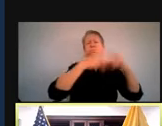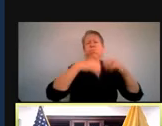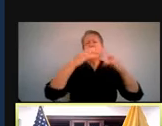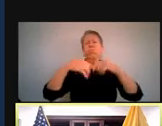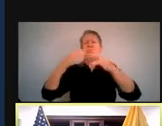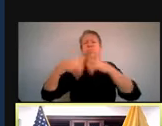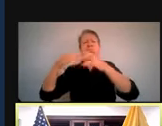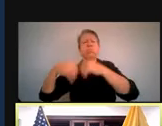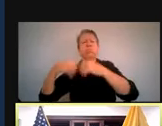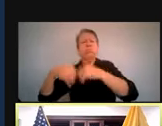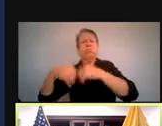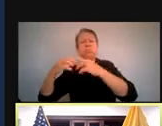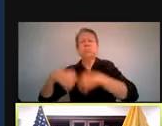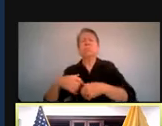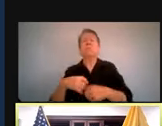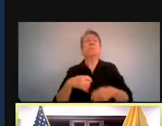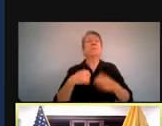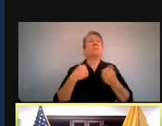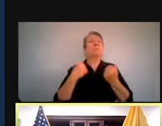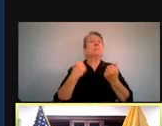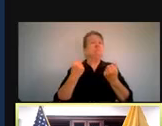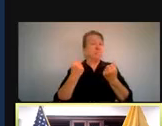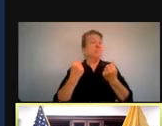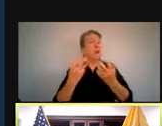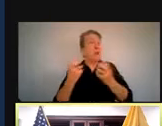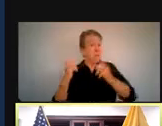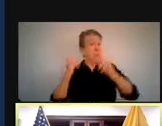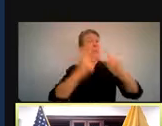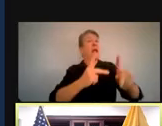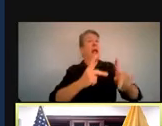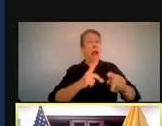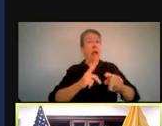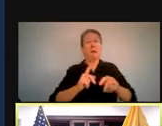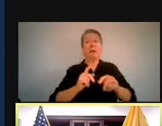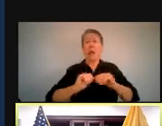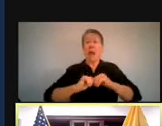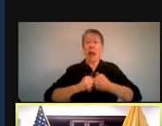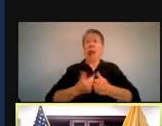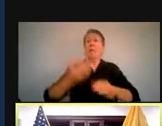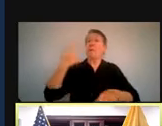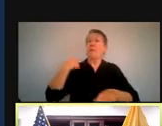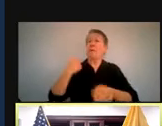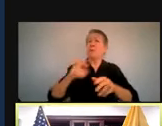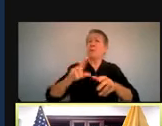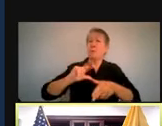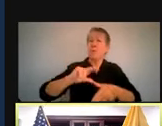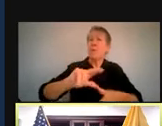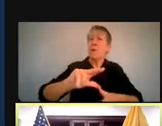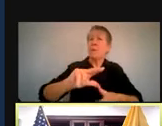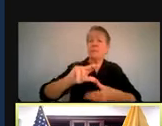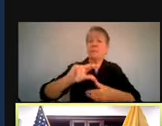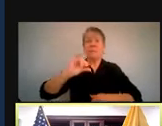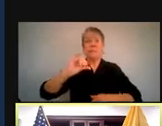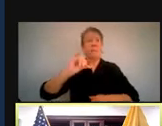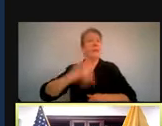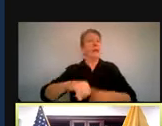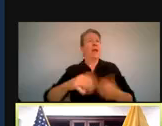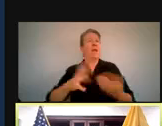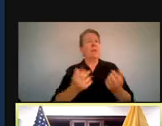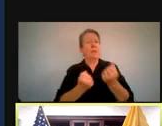their lives apart. We continue to do all that we can to support their efforts, and our commitment to protecting all